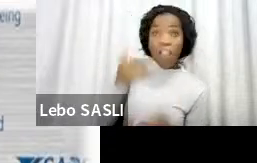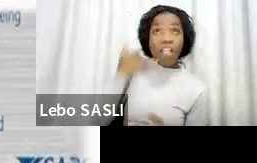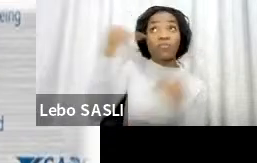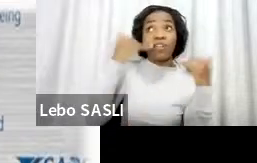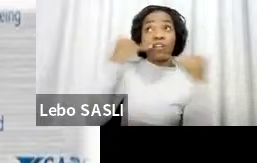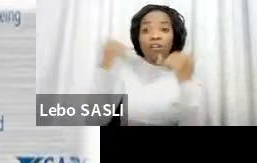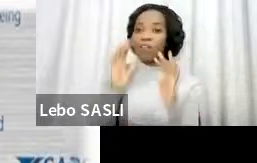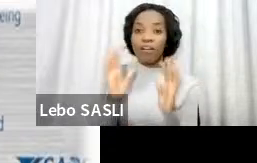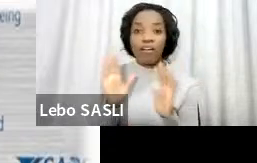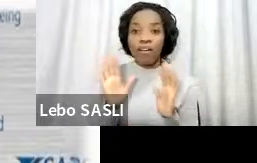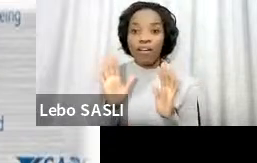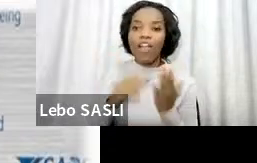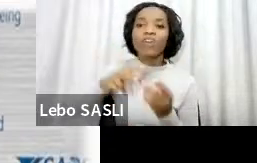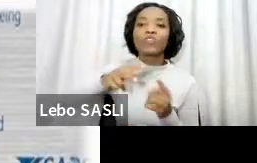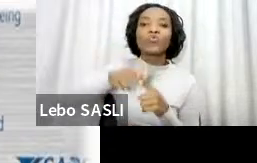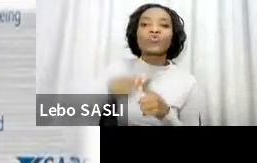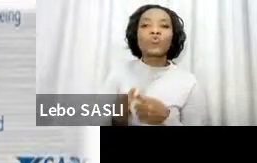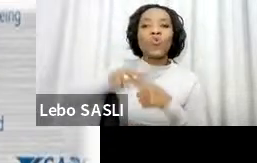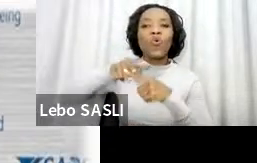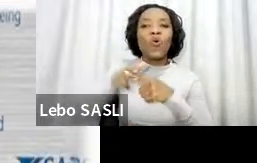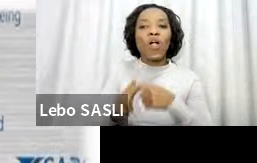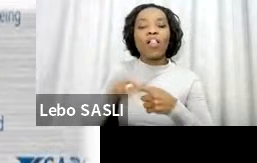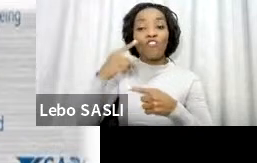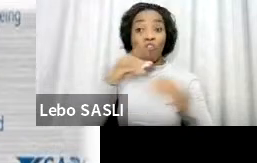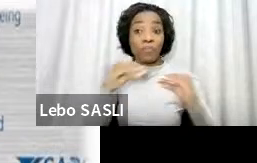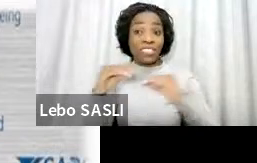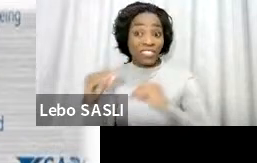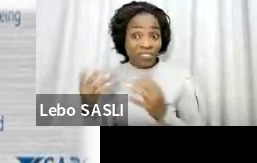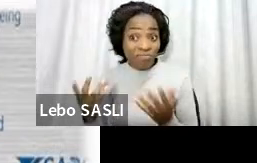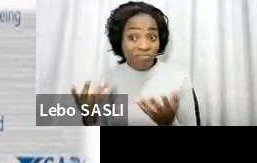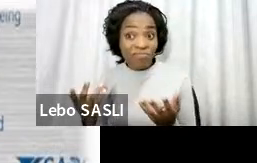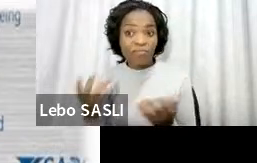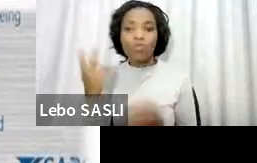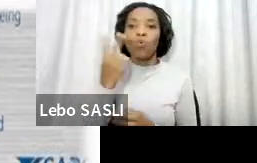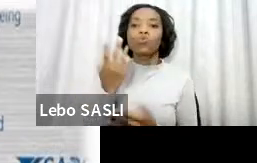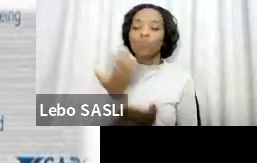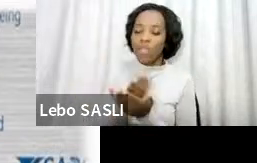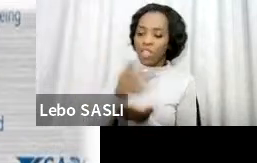it's also a tool now for doing business. You can also register for